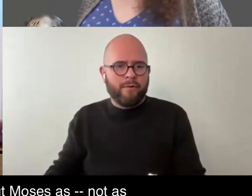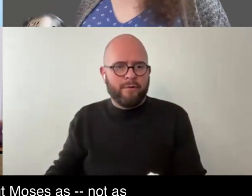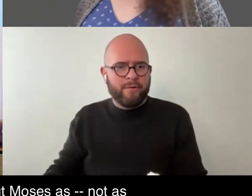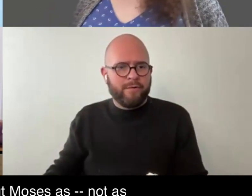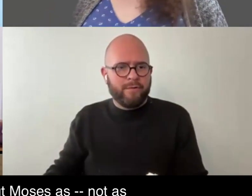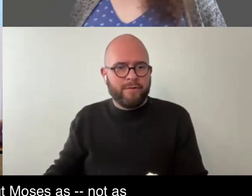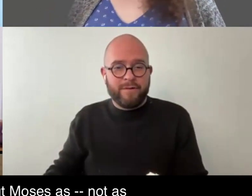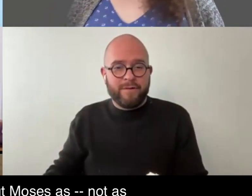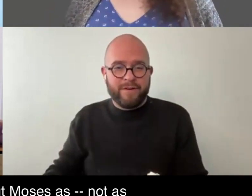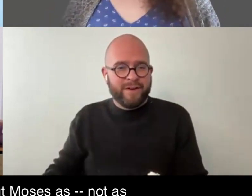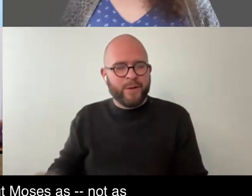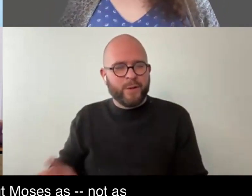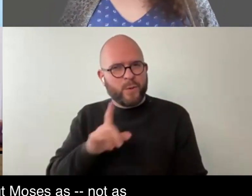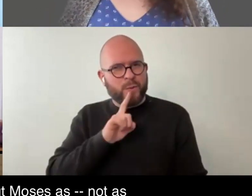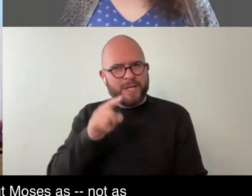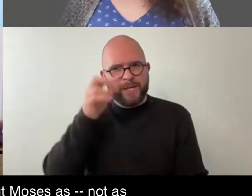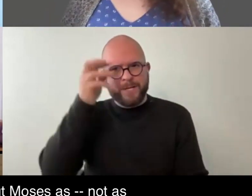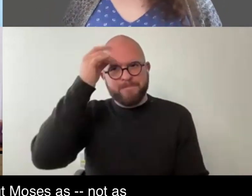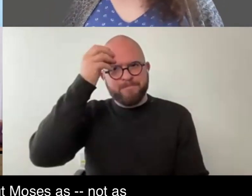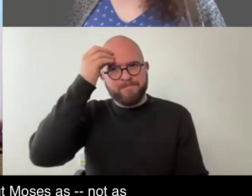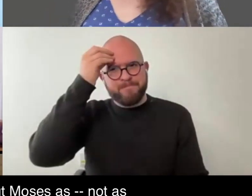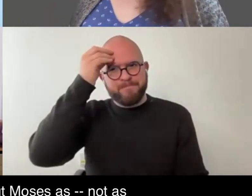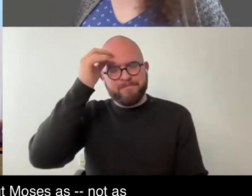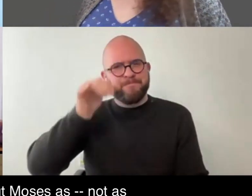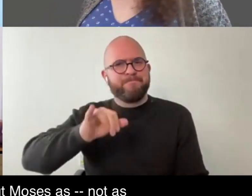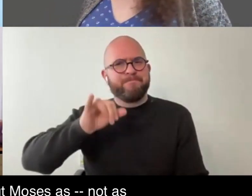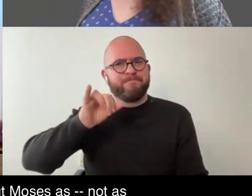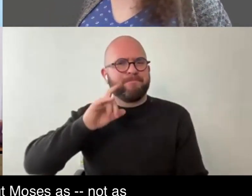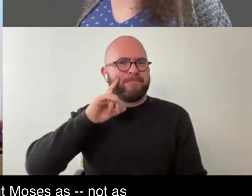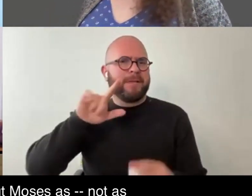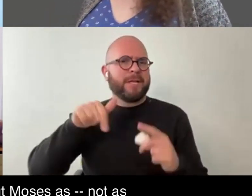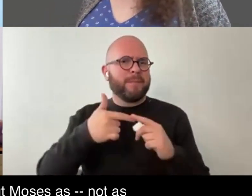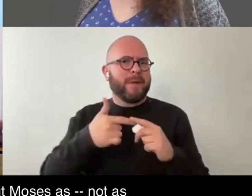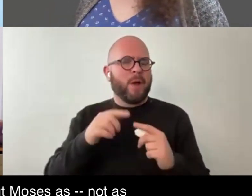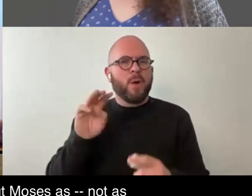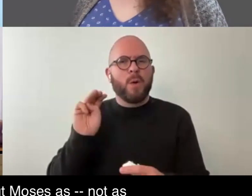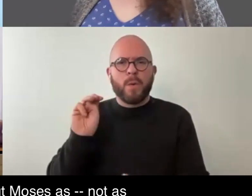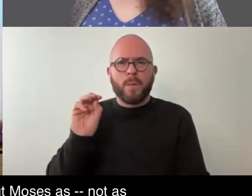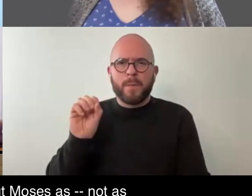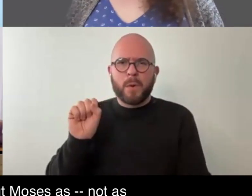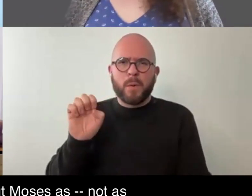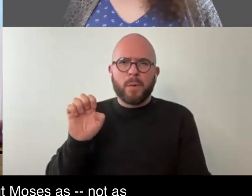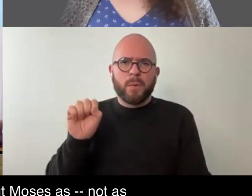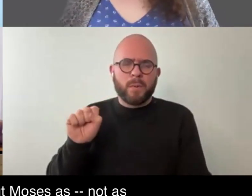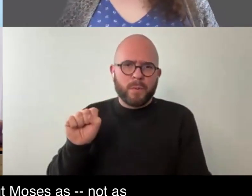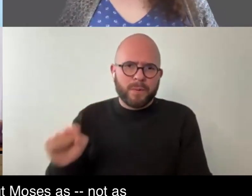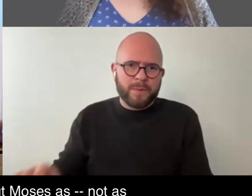really thinking about Moses as